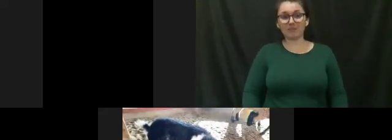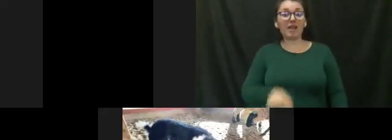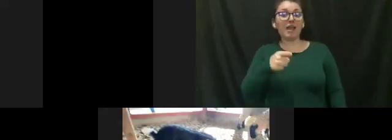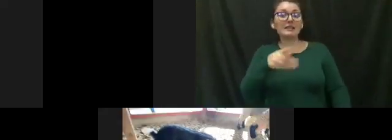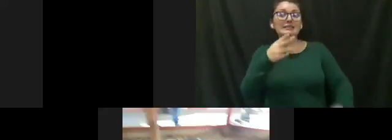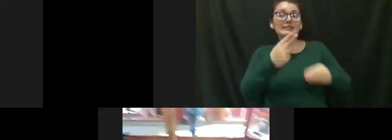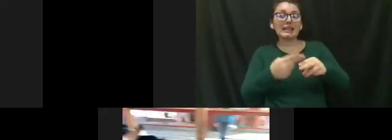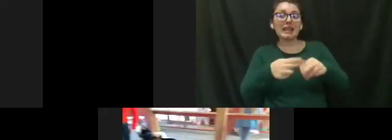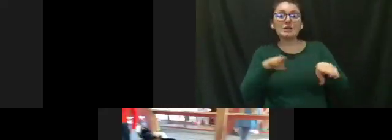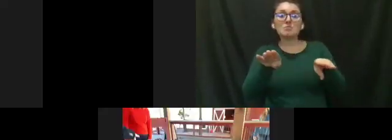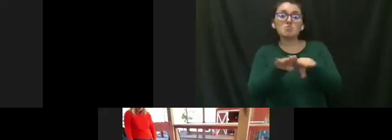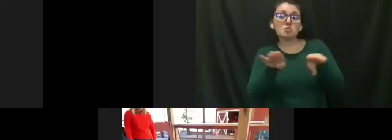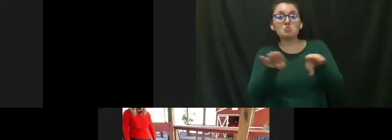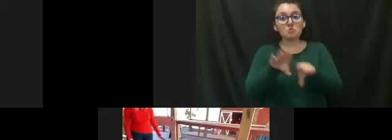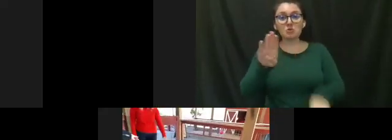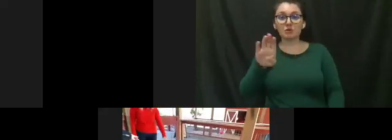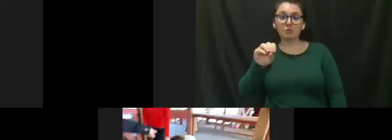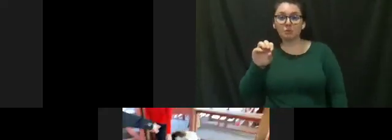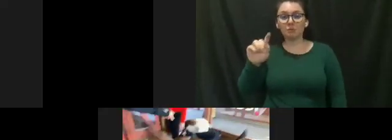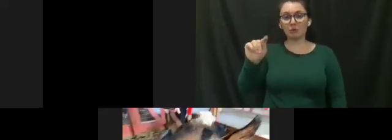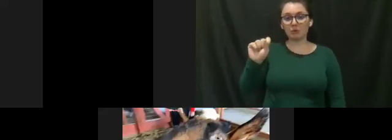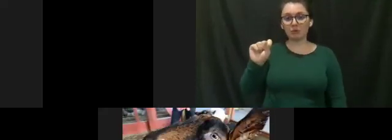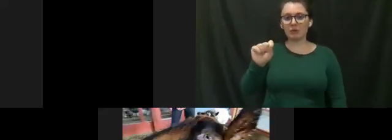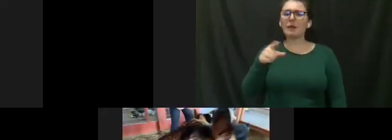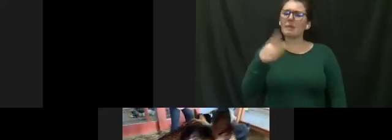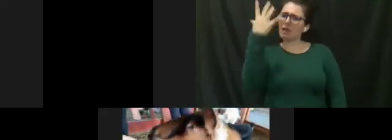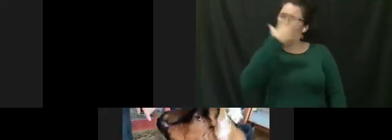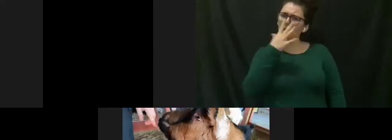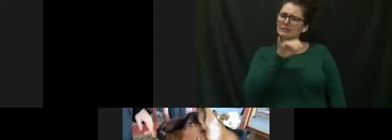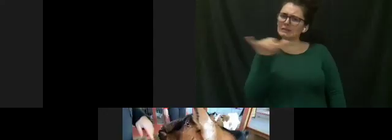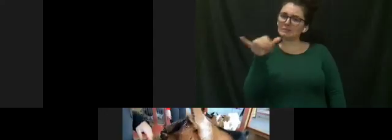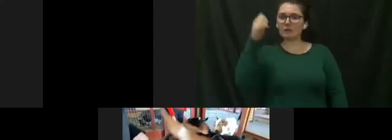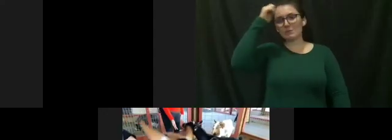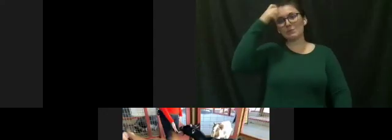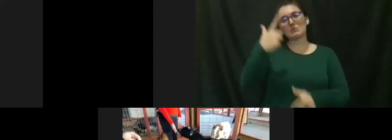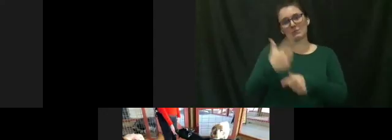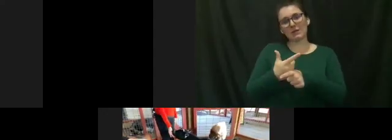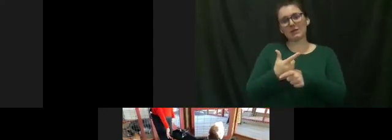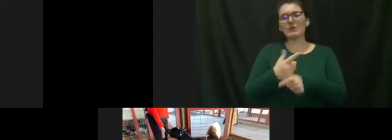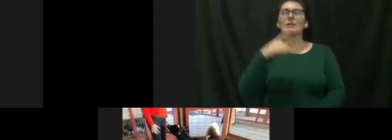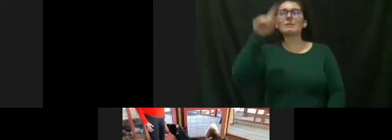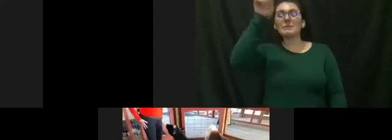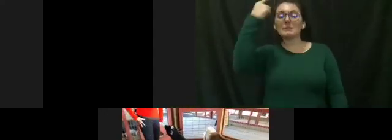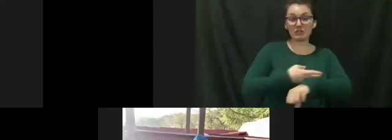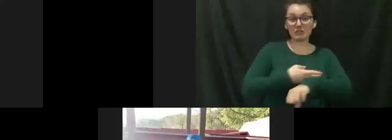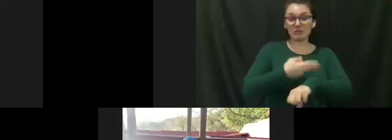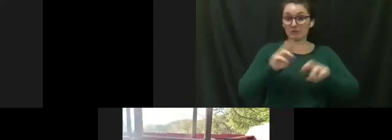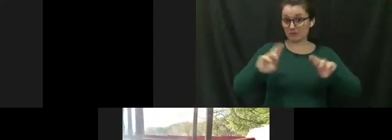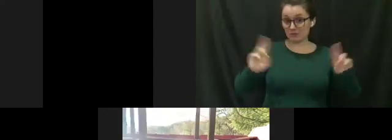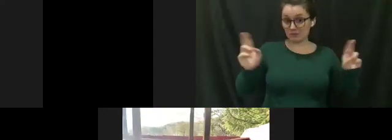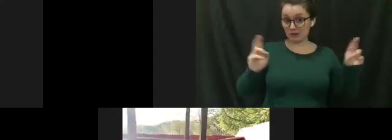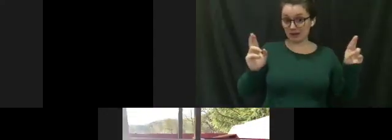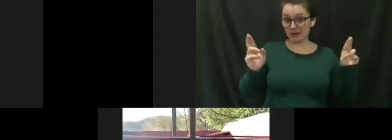his brother Tux over there. So they look pretty similar. They've got that cute black and white pattern. All